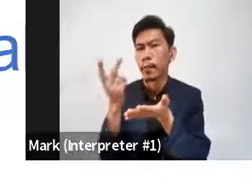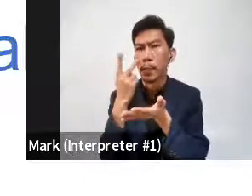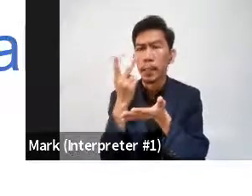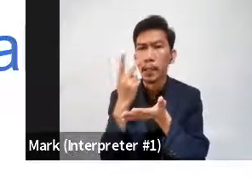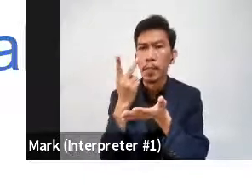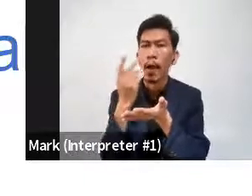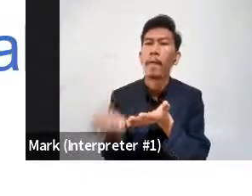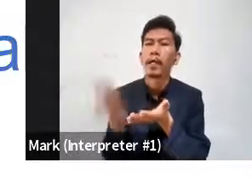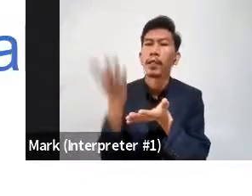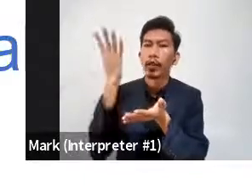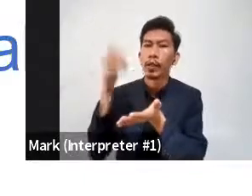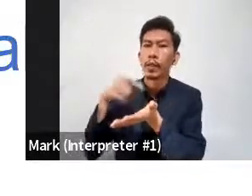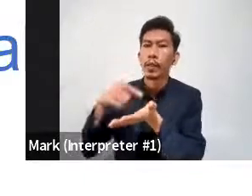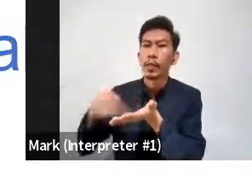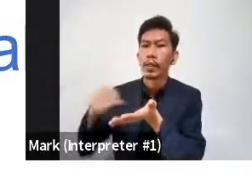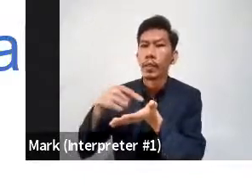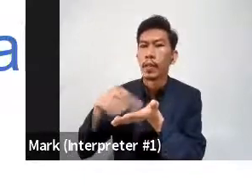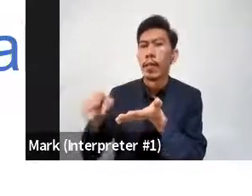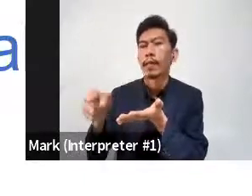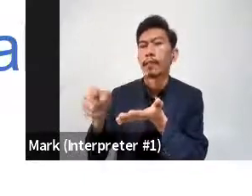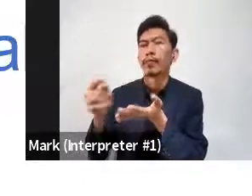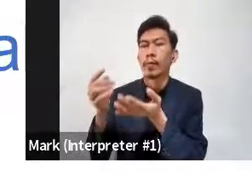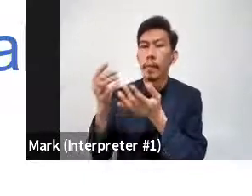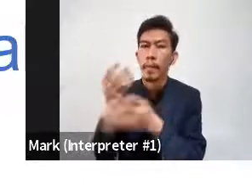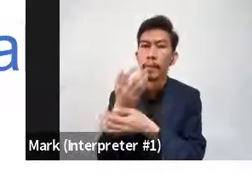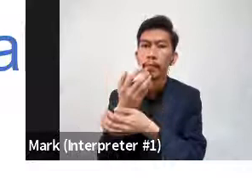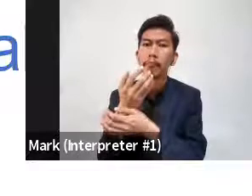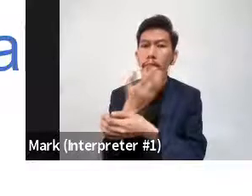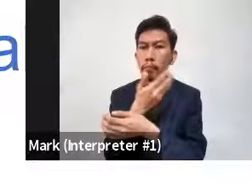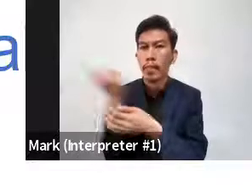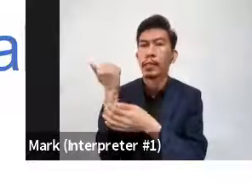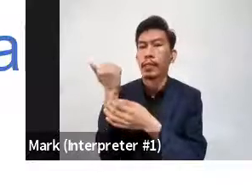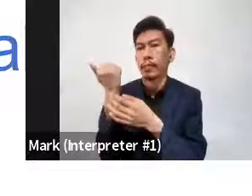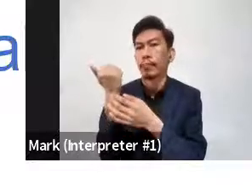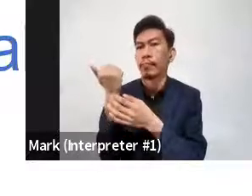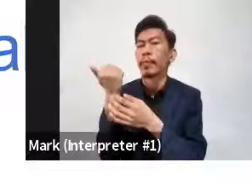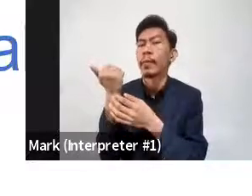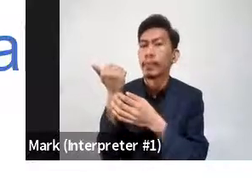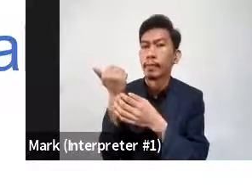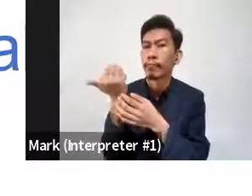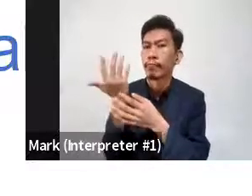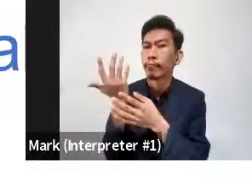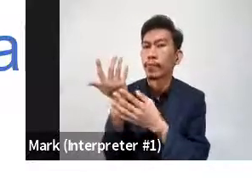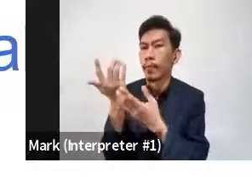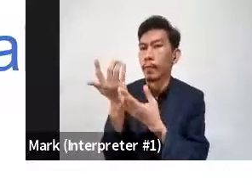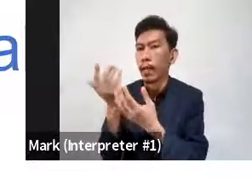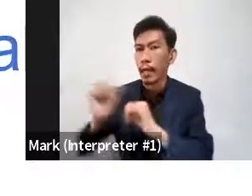spending on efficient interventions, right? So in the Philippines, majority, around 50%